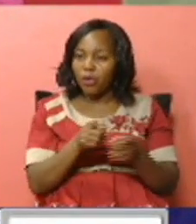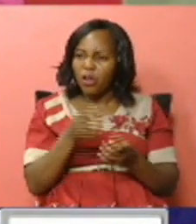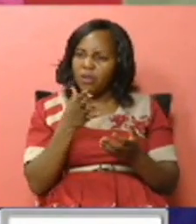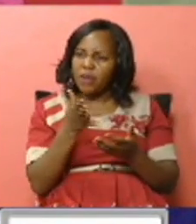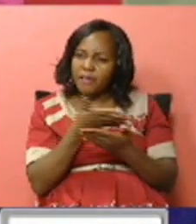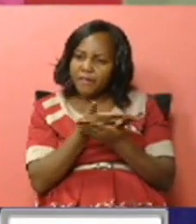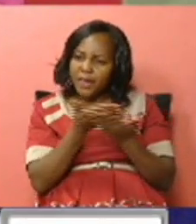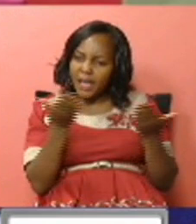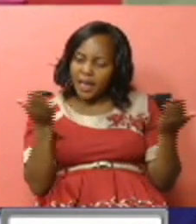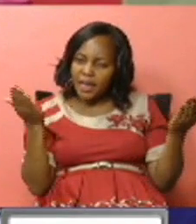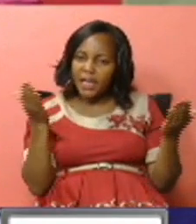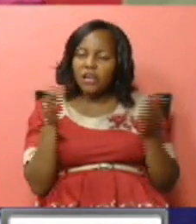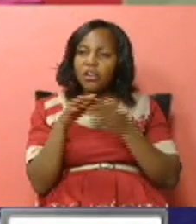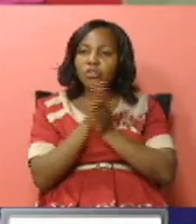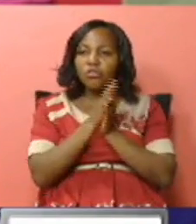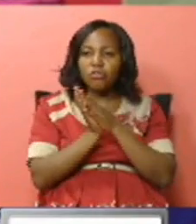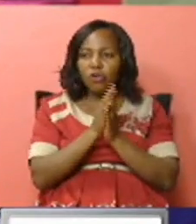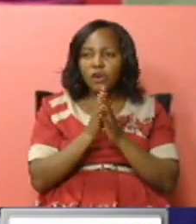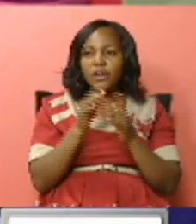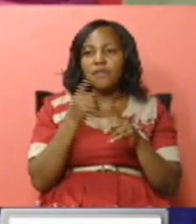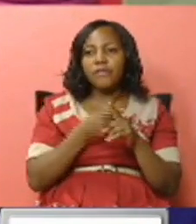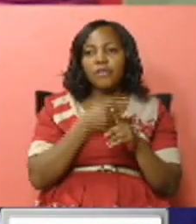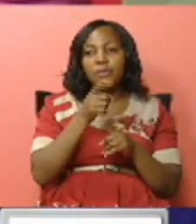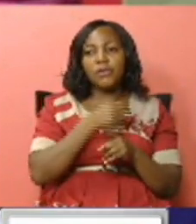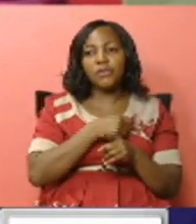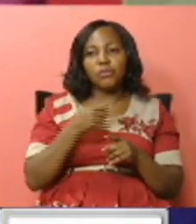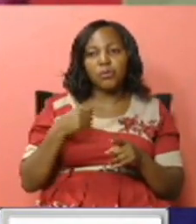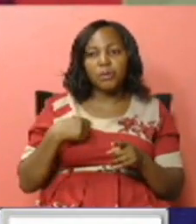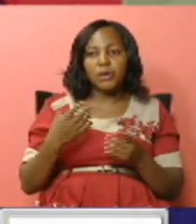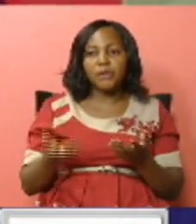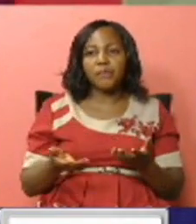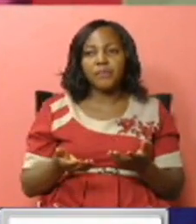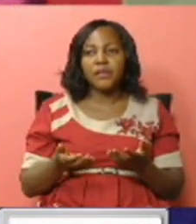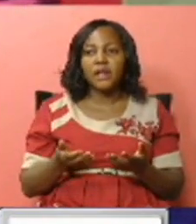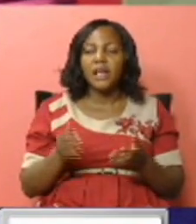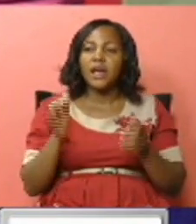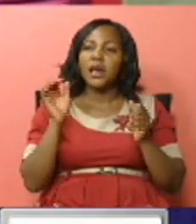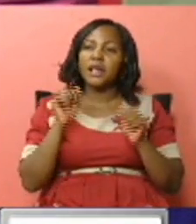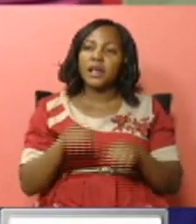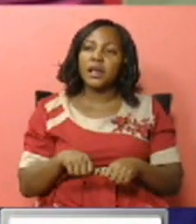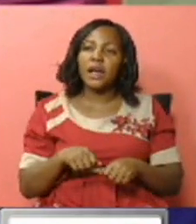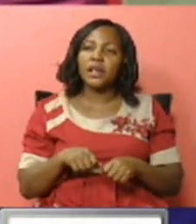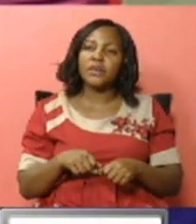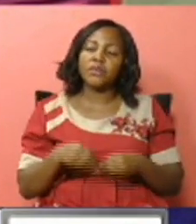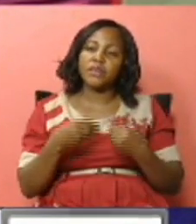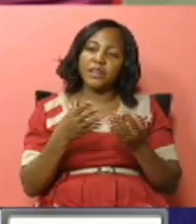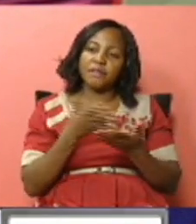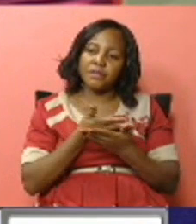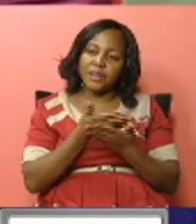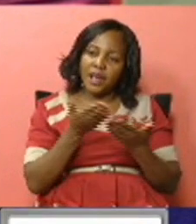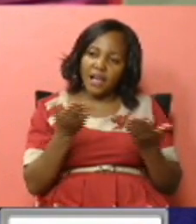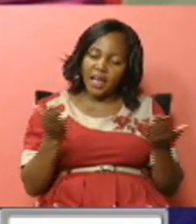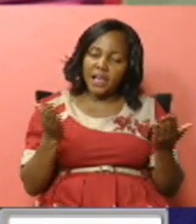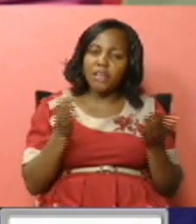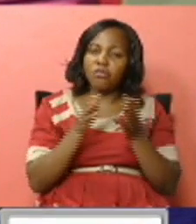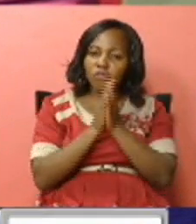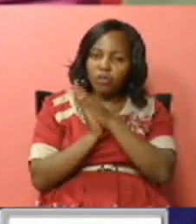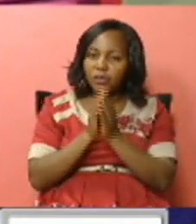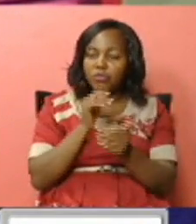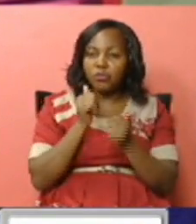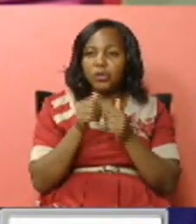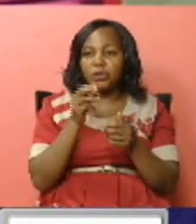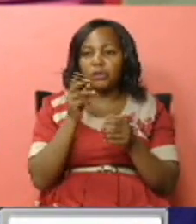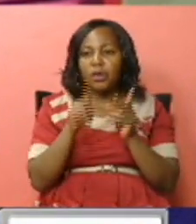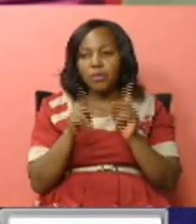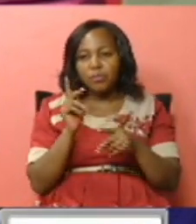that have recovered? And that is an earlier question I had asked you, but I want you to clearly bring out the testimonies that the people have managed to